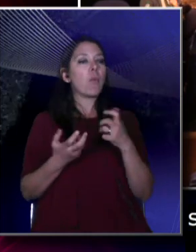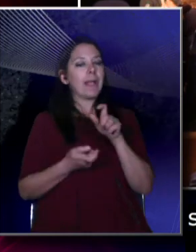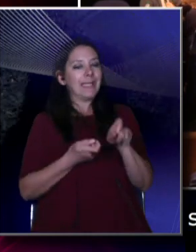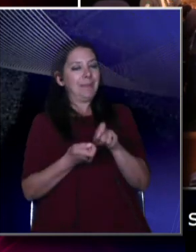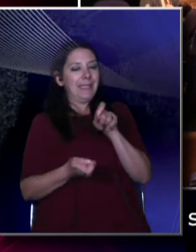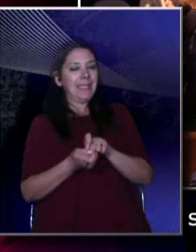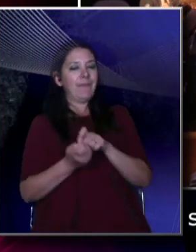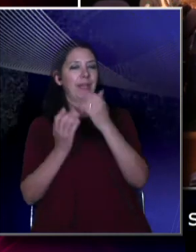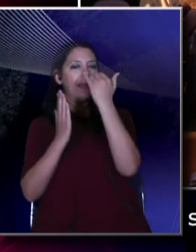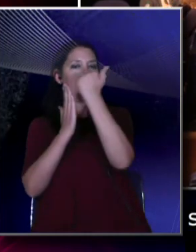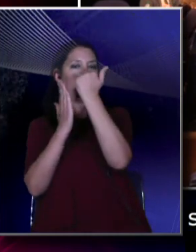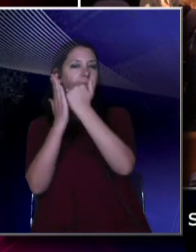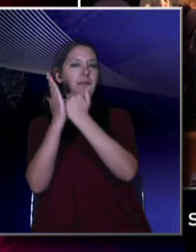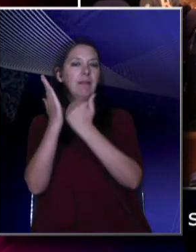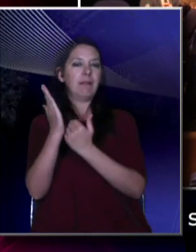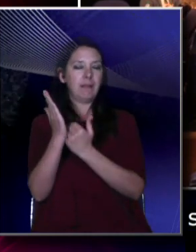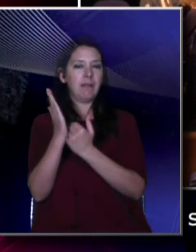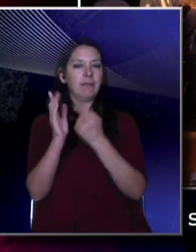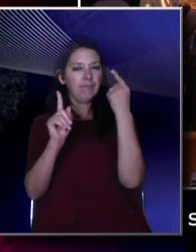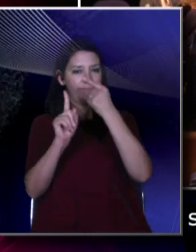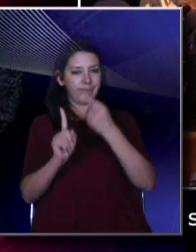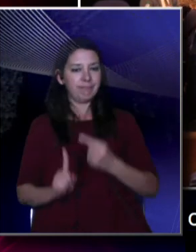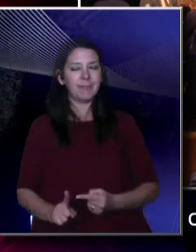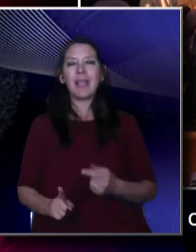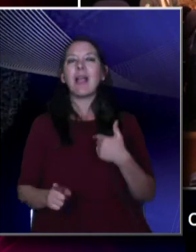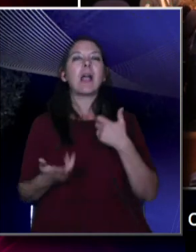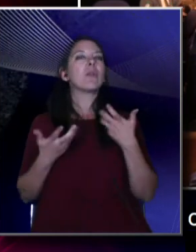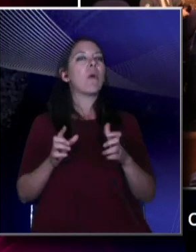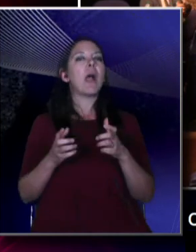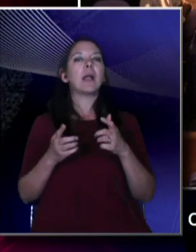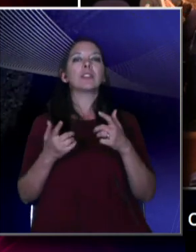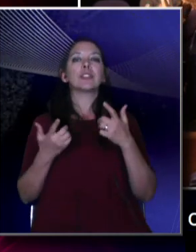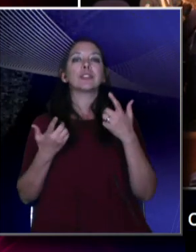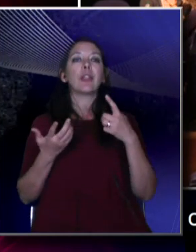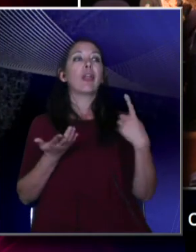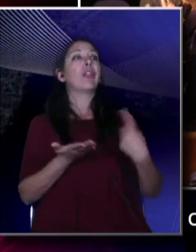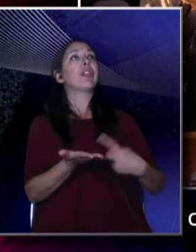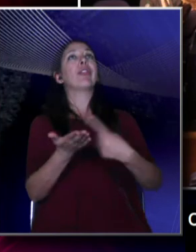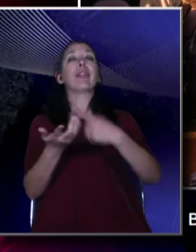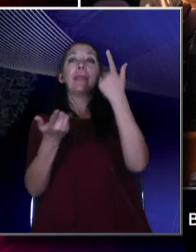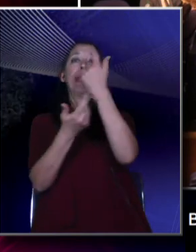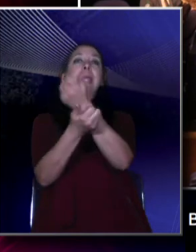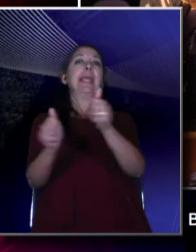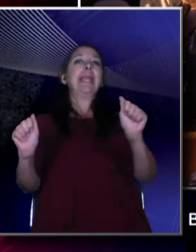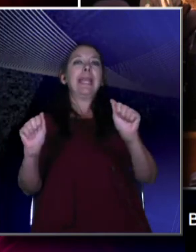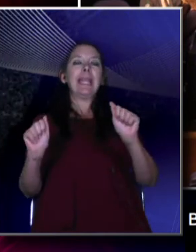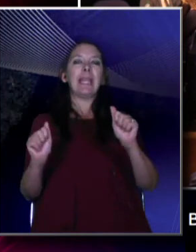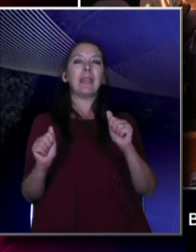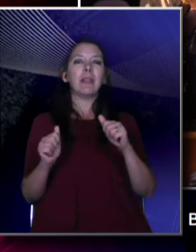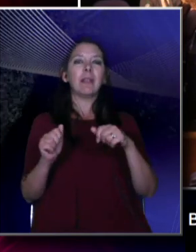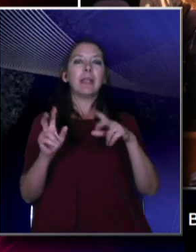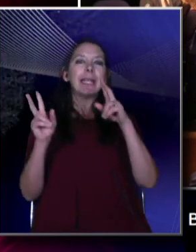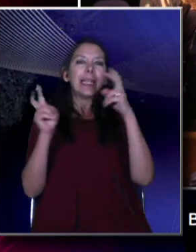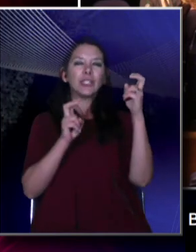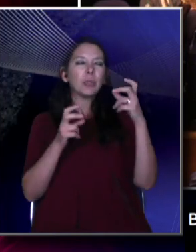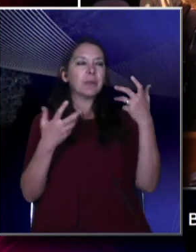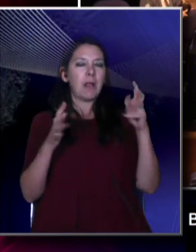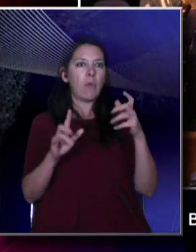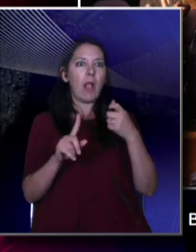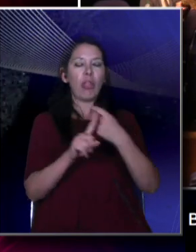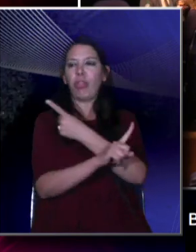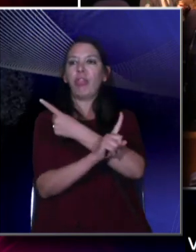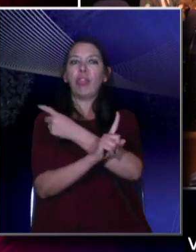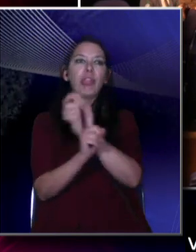out, and that's what we stick to. I don't want it to just be open-ended because then we digress. And so I do